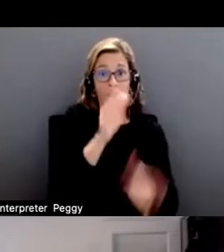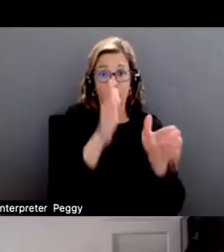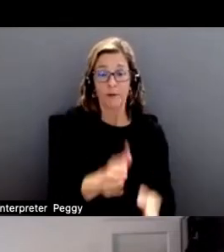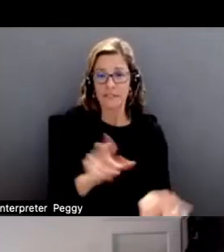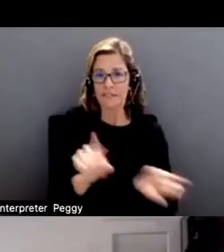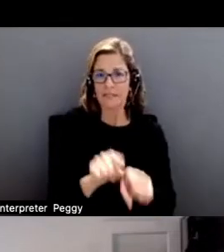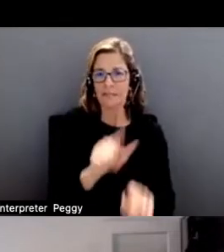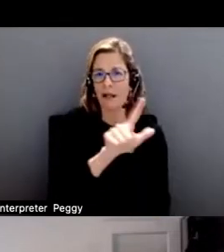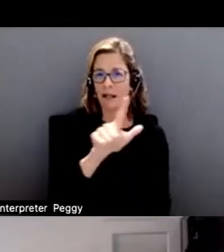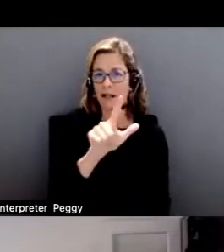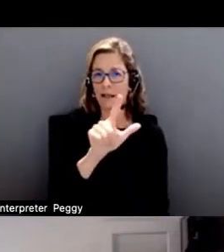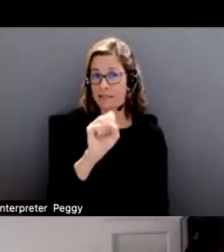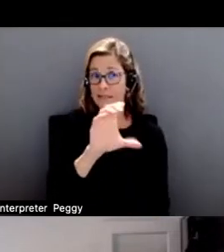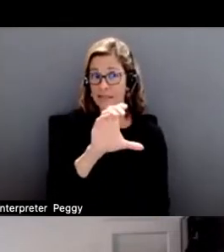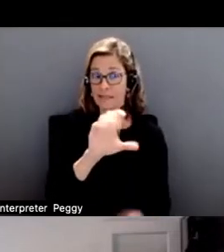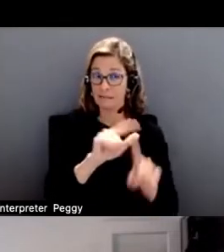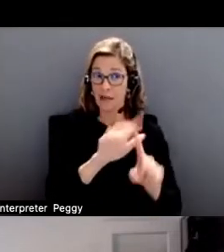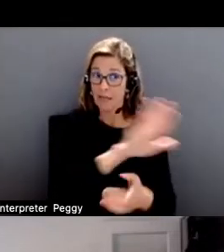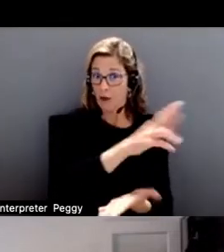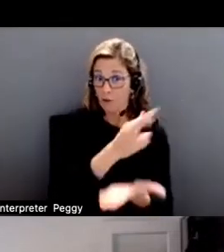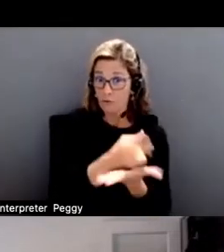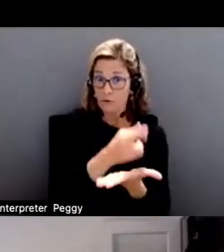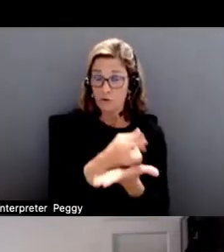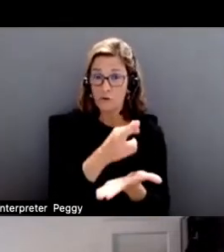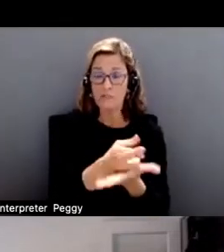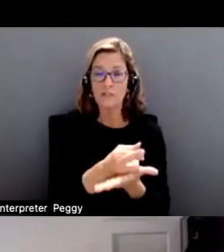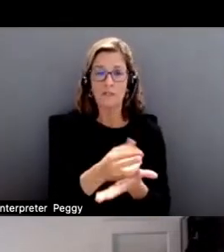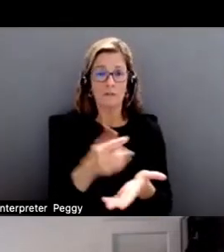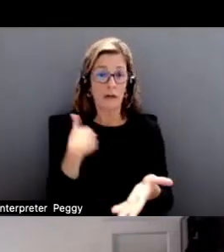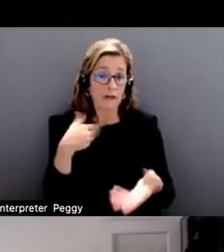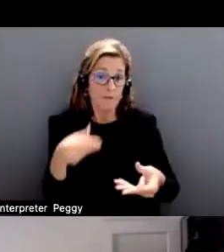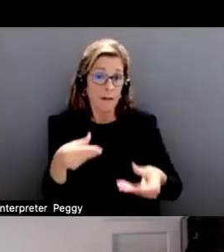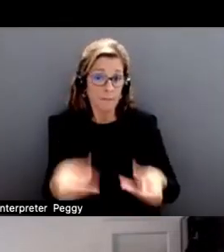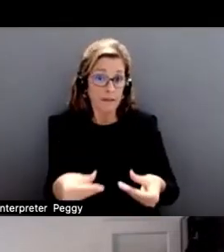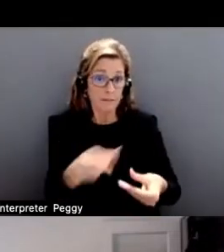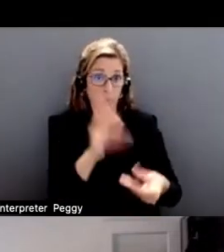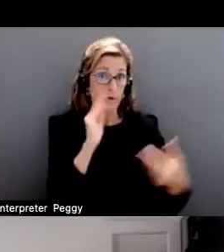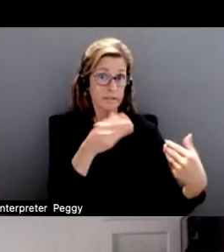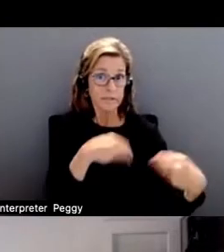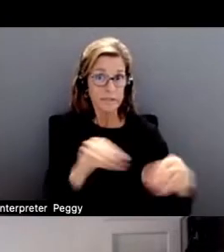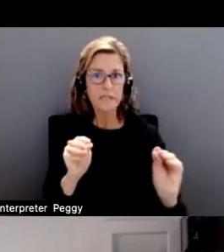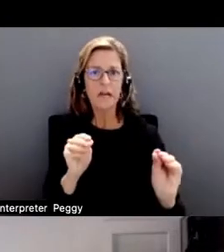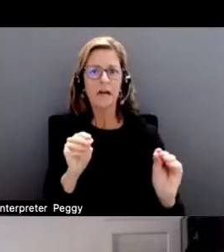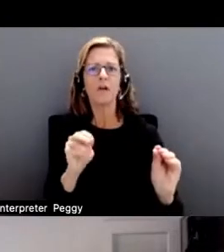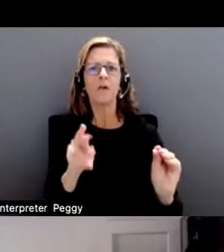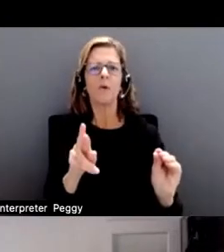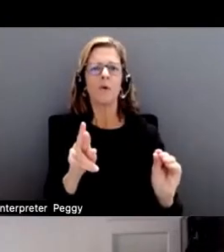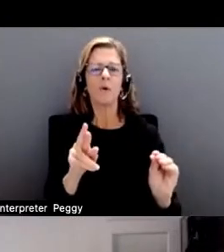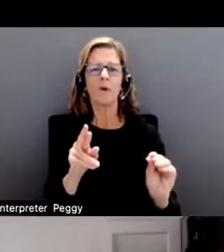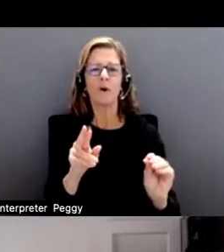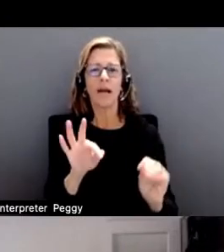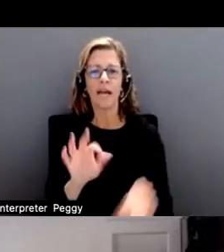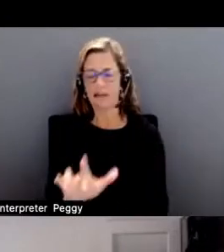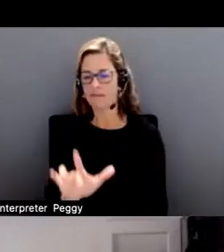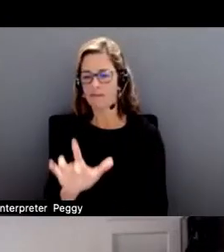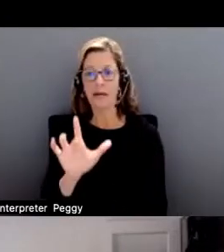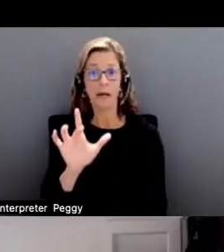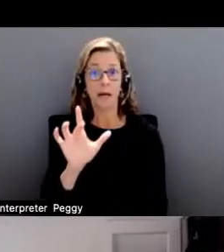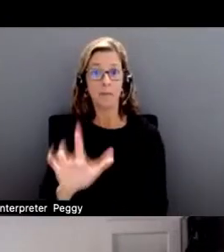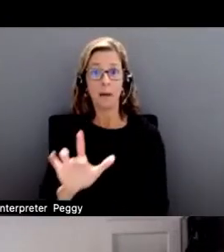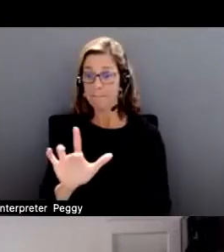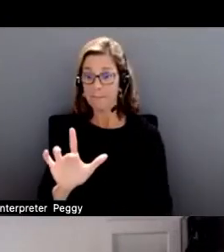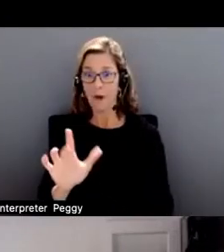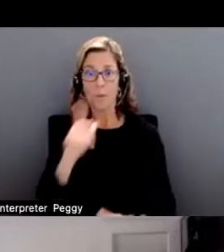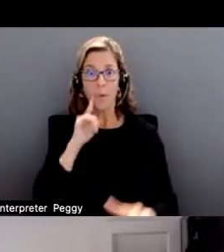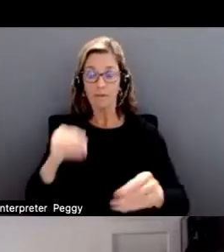resources that they offer, if they have packages that they sell, or if you hit the right button, if everything's just available.